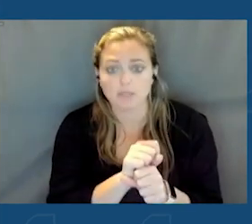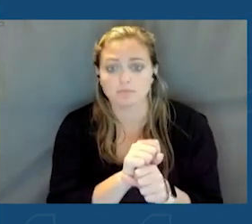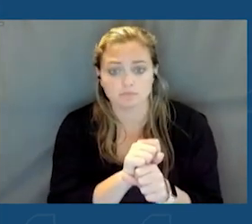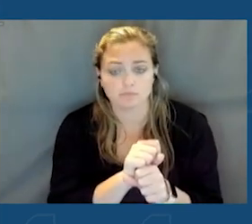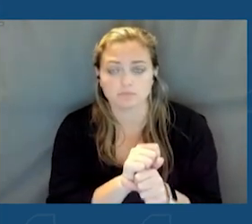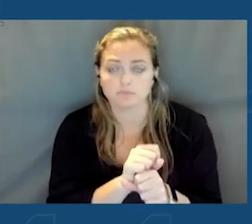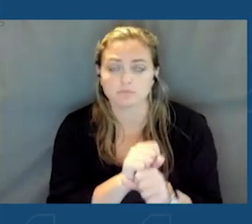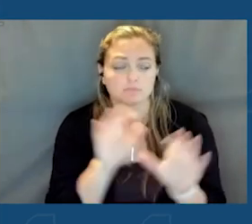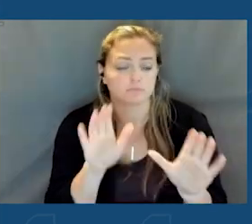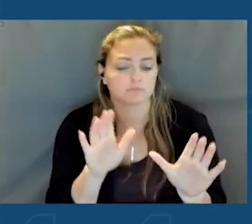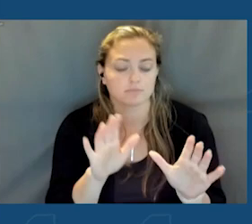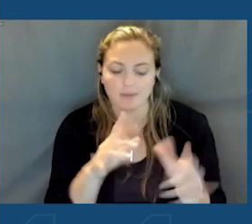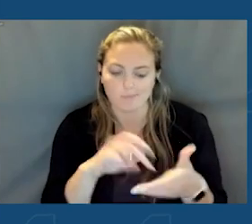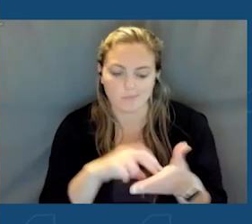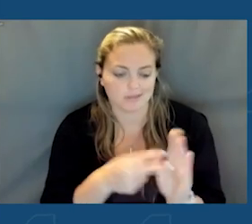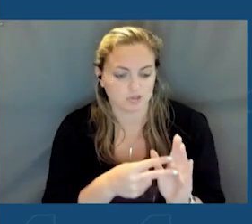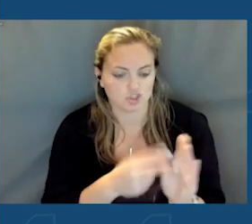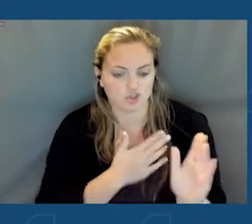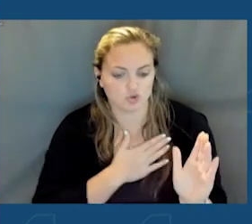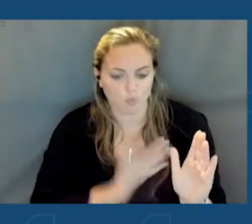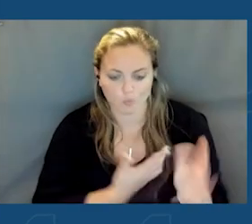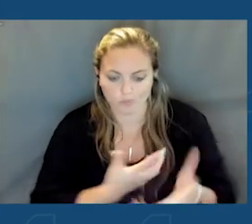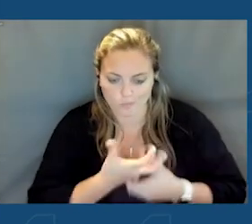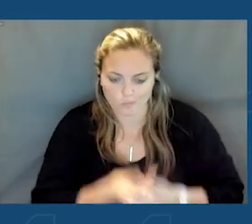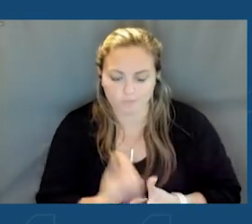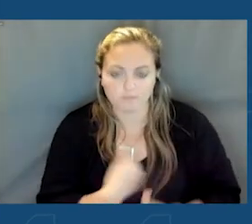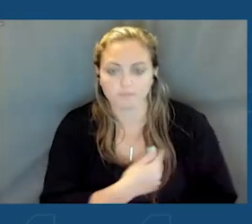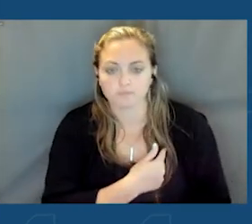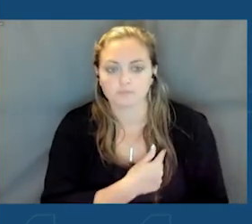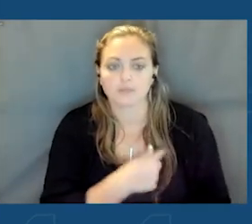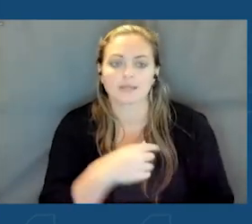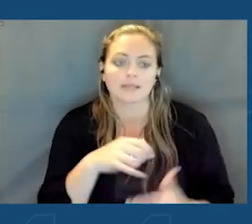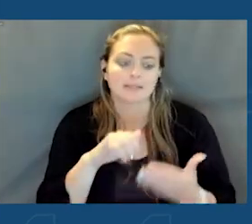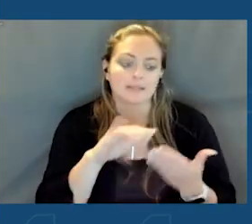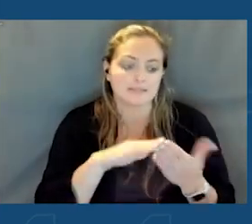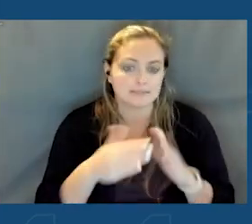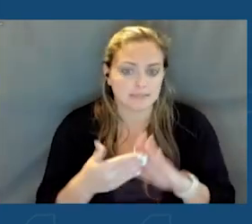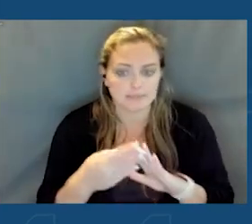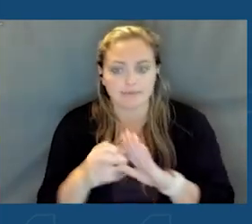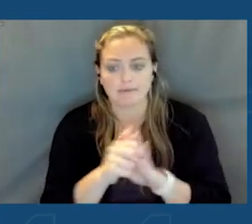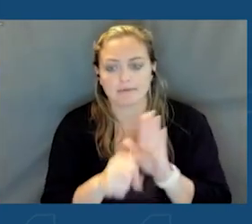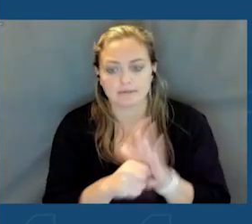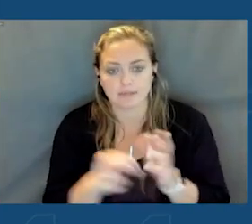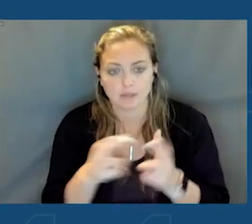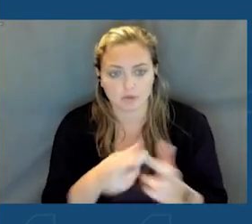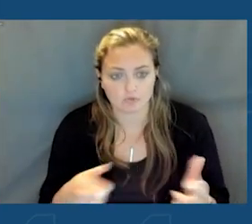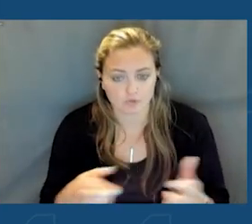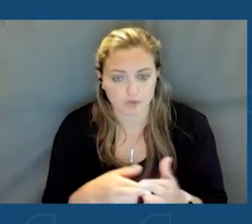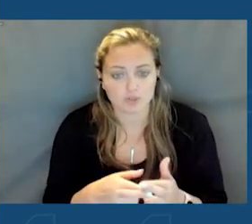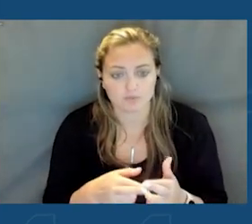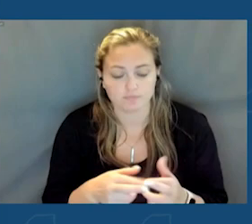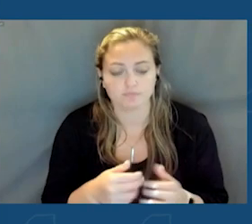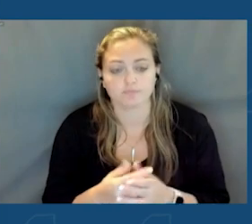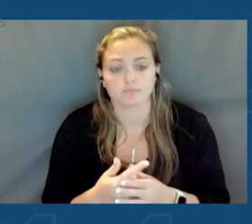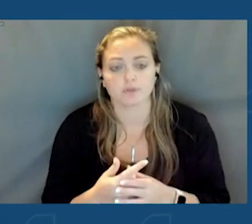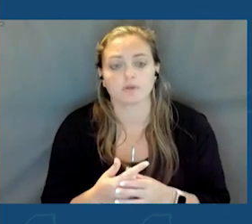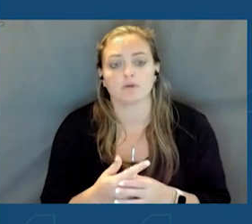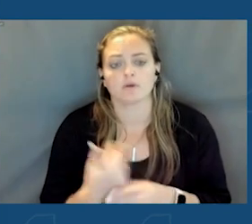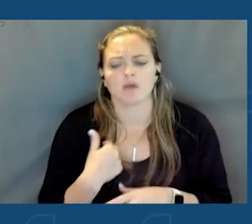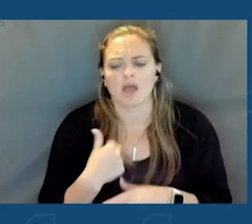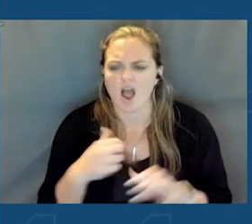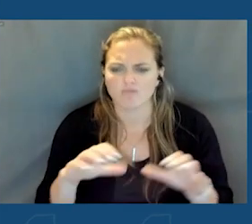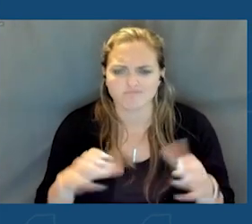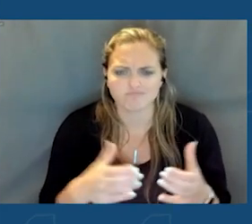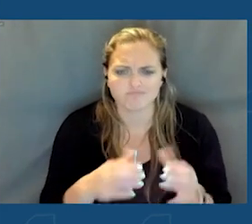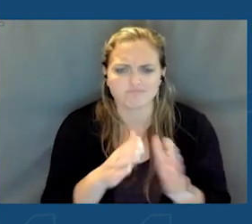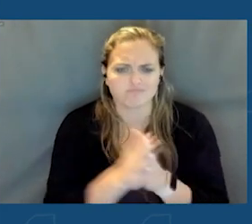vote of confidence in the city, state, and region. Our consortium is committed to driving